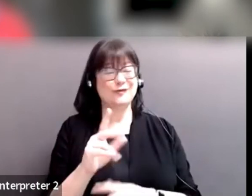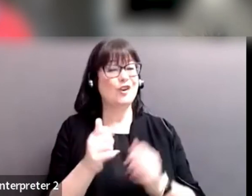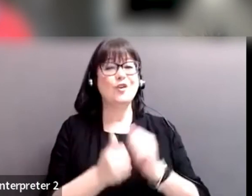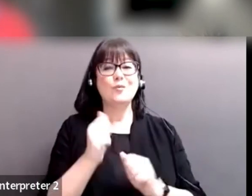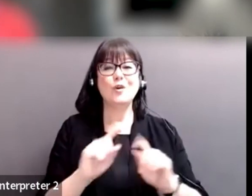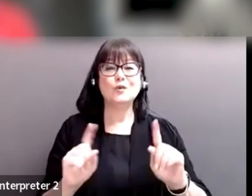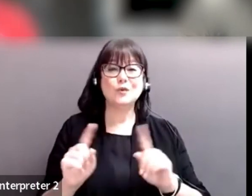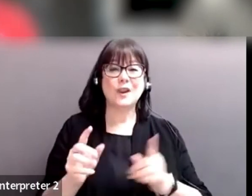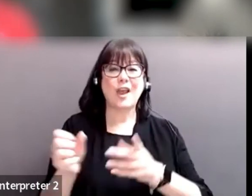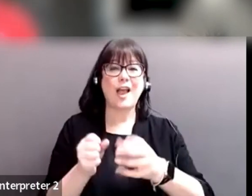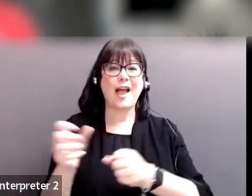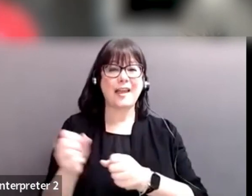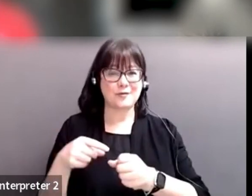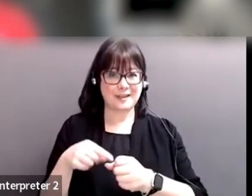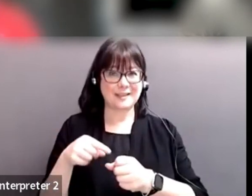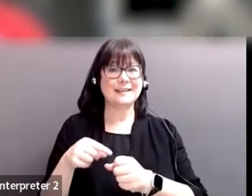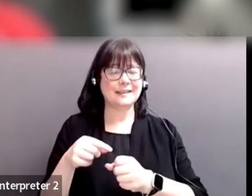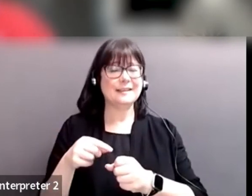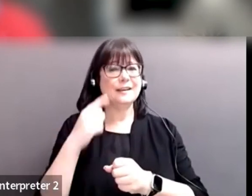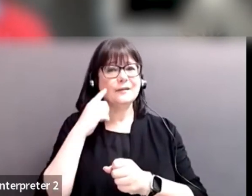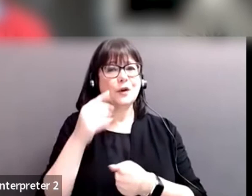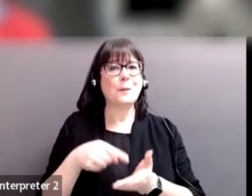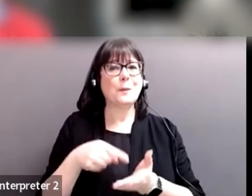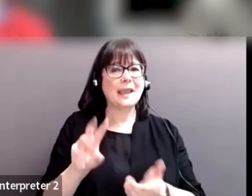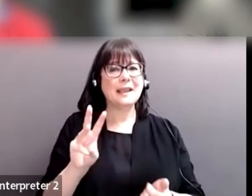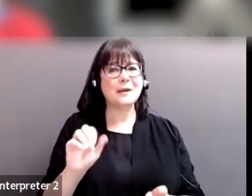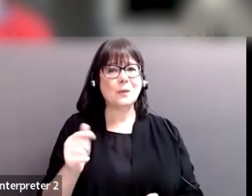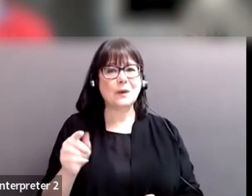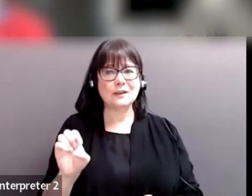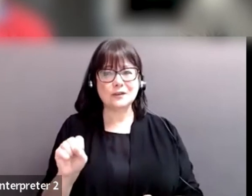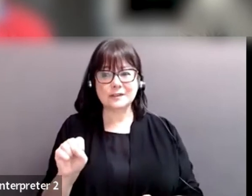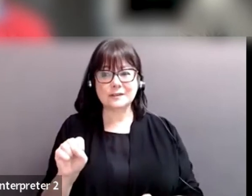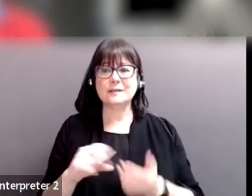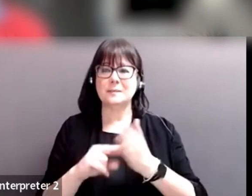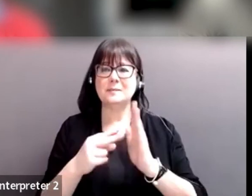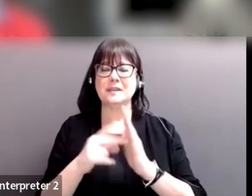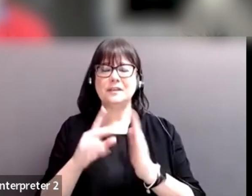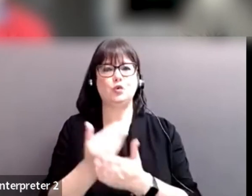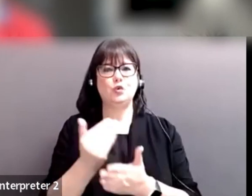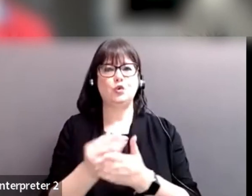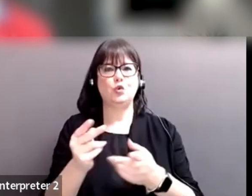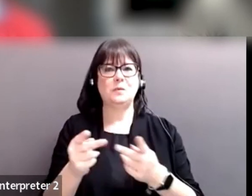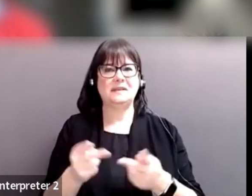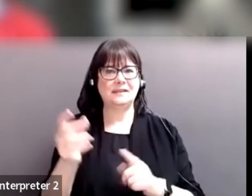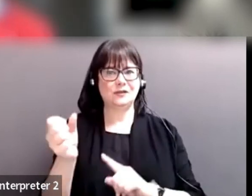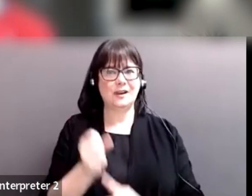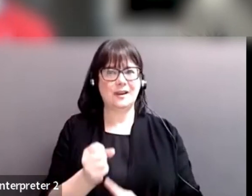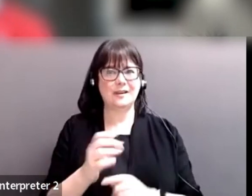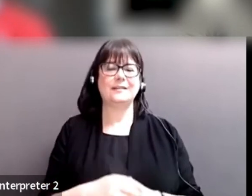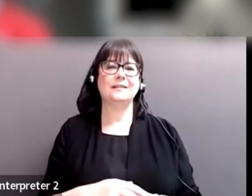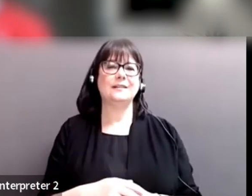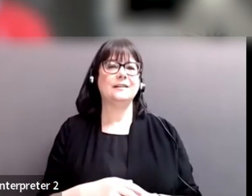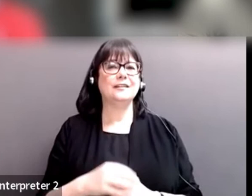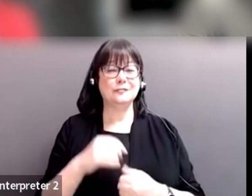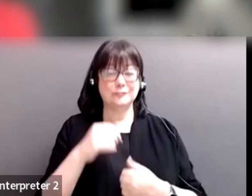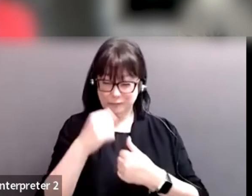able to cover wage expenses, are going to be for a new position, right? So we spoke about stimulating economic growth, stimulating job